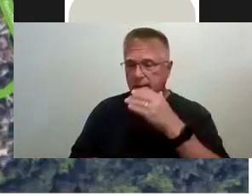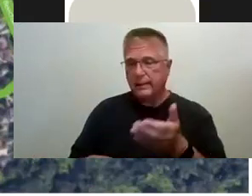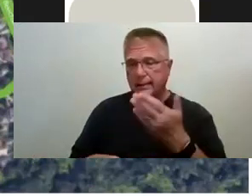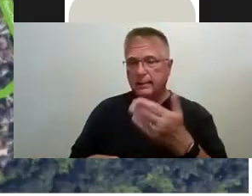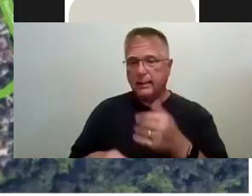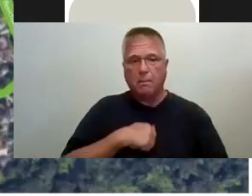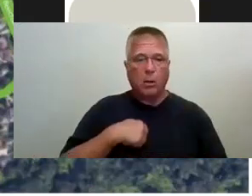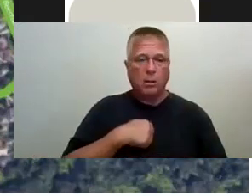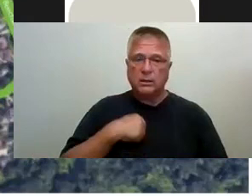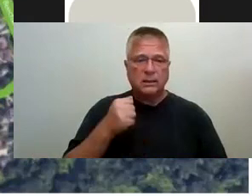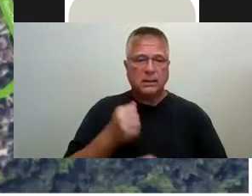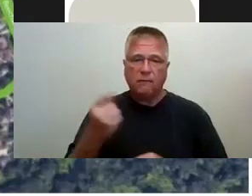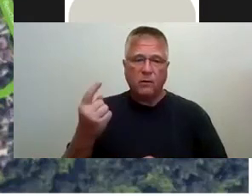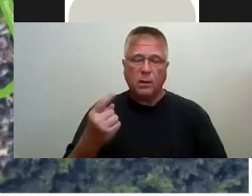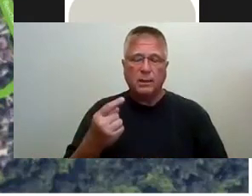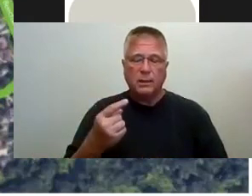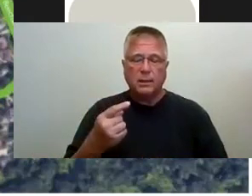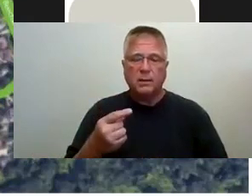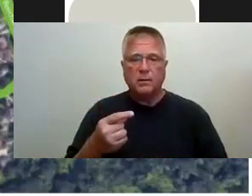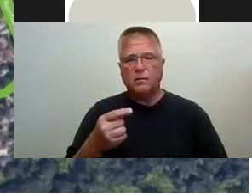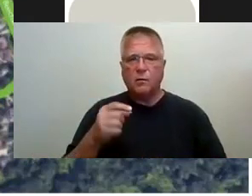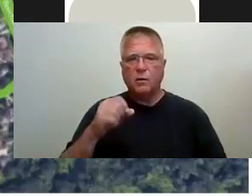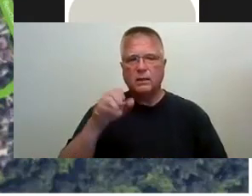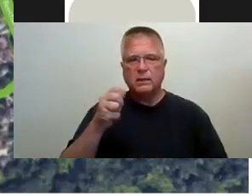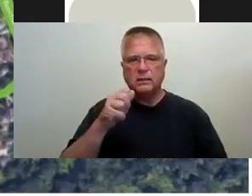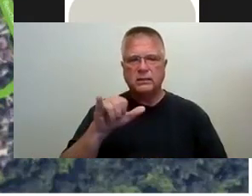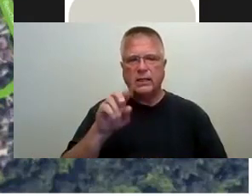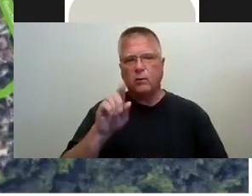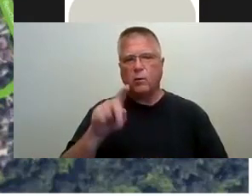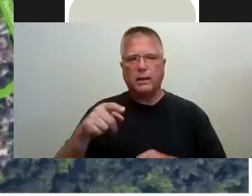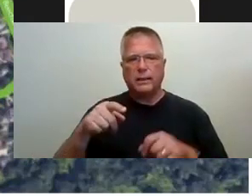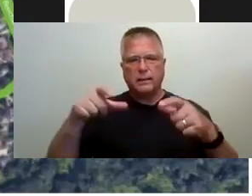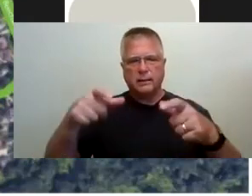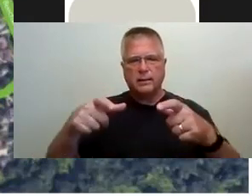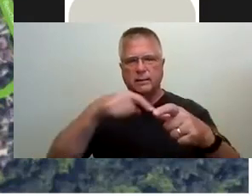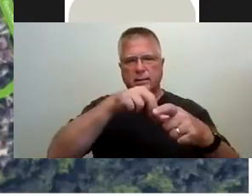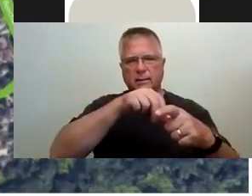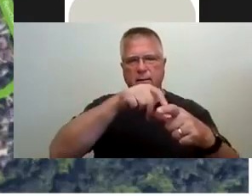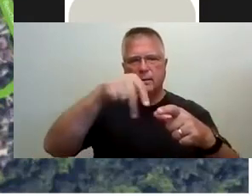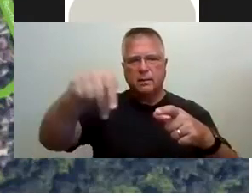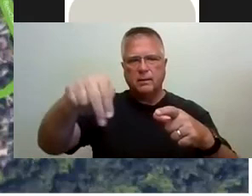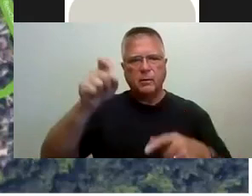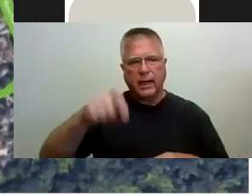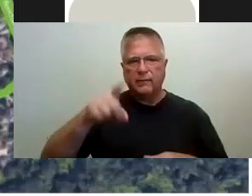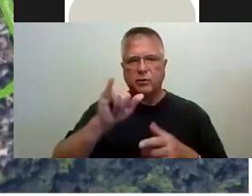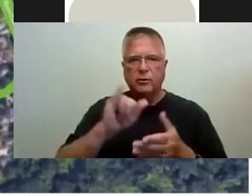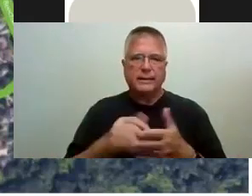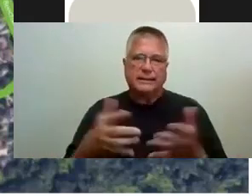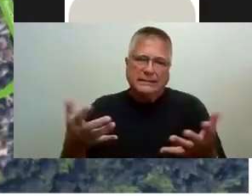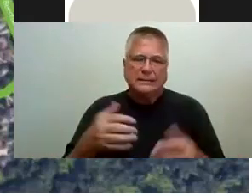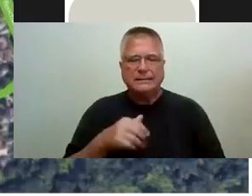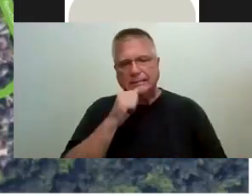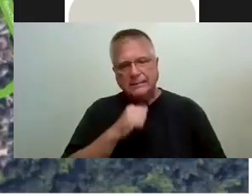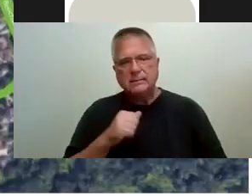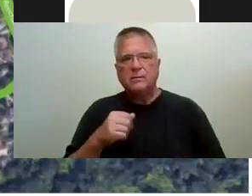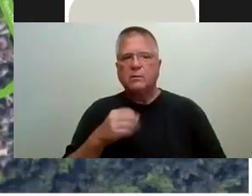I apologize to everyone for jaywalking, but that's, that's what we have to do over here. Yeah. Feel safer. So thank you.